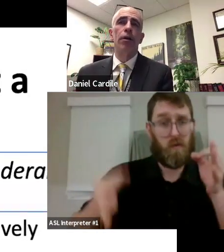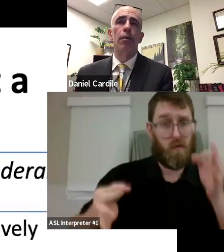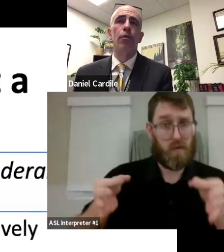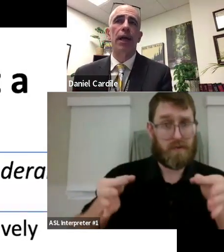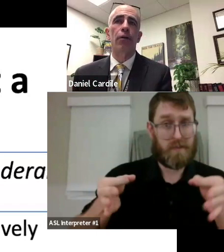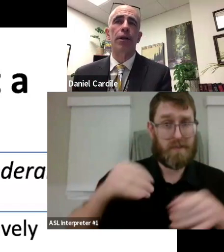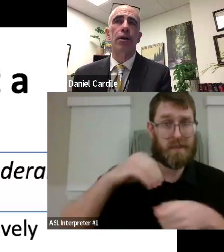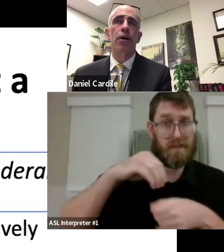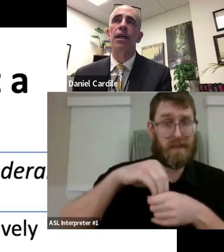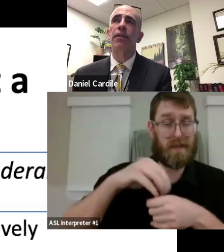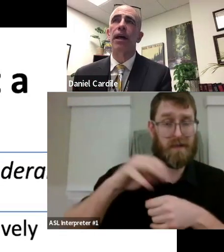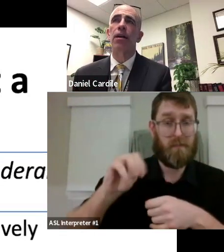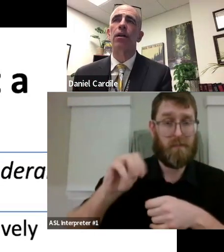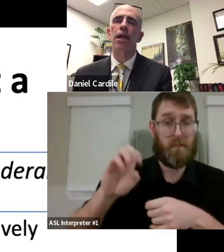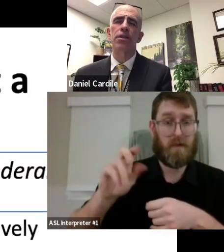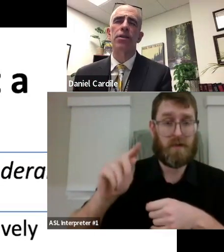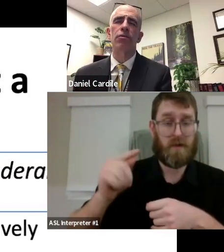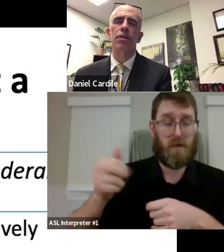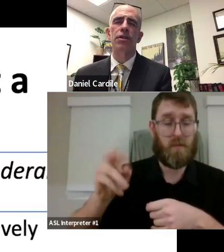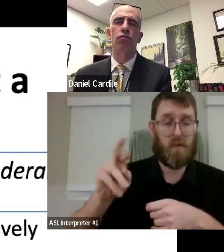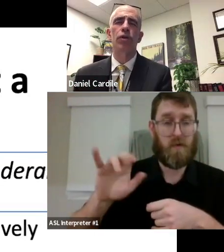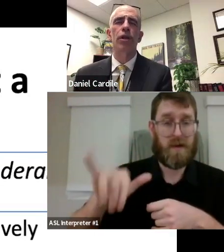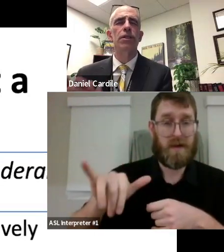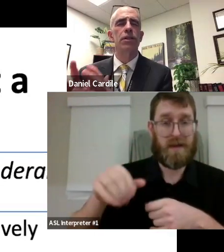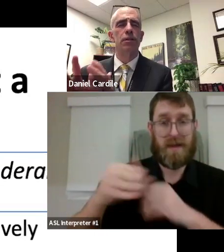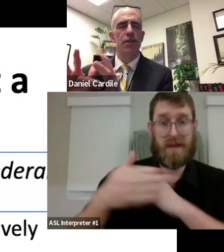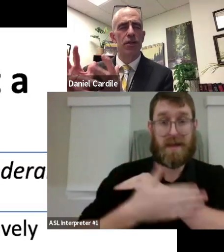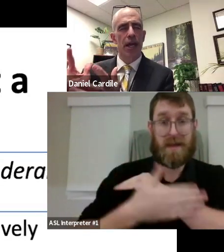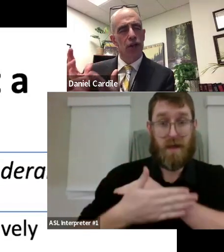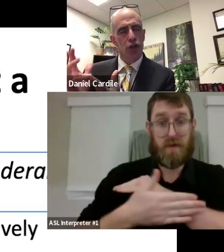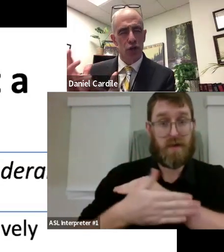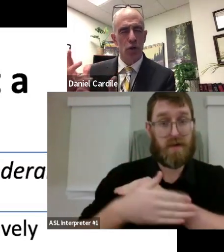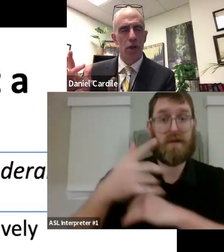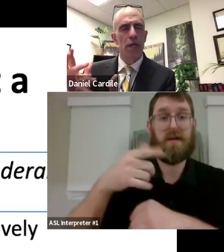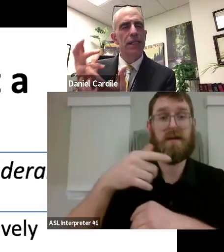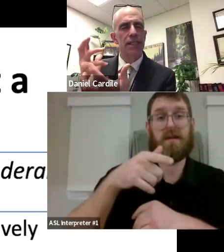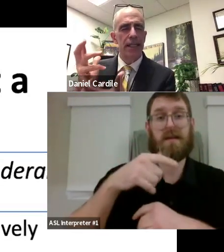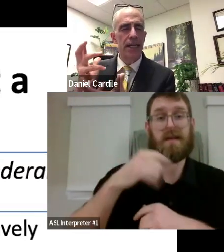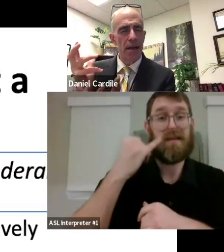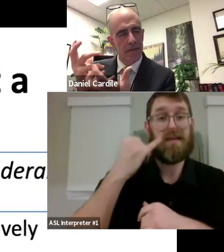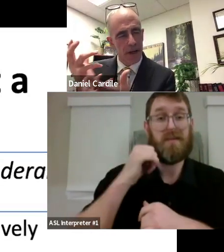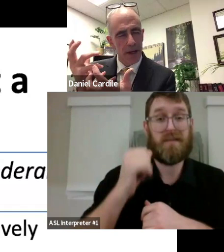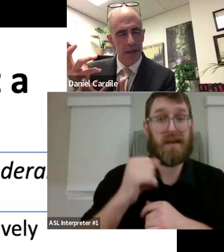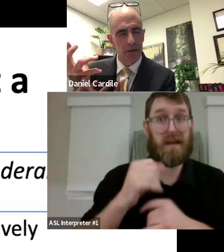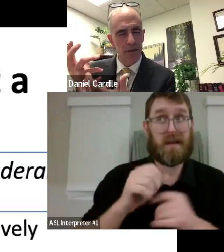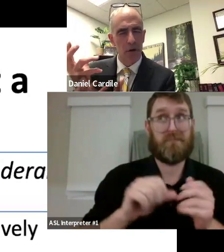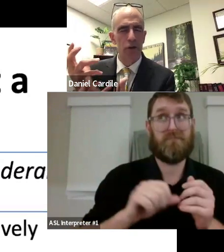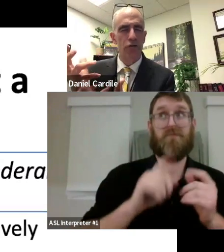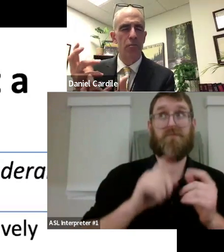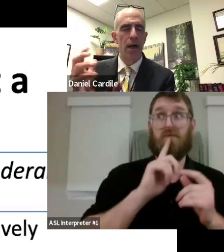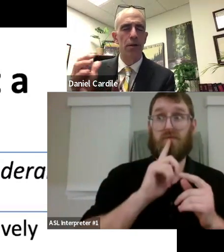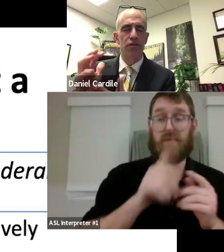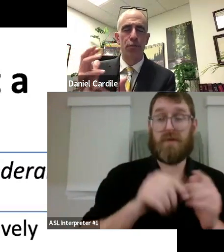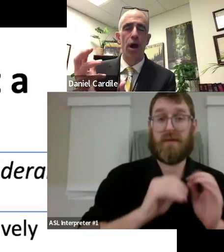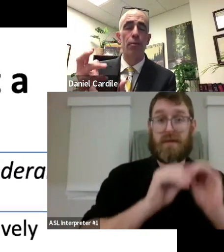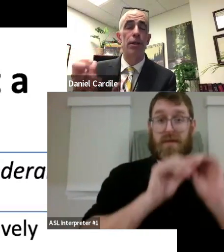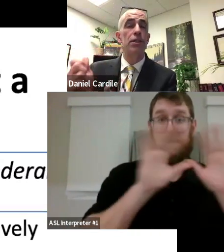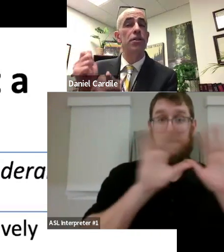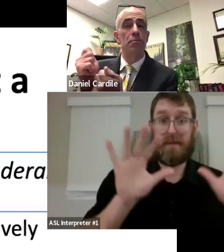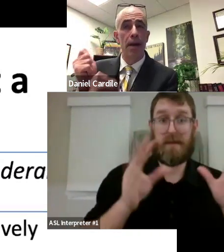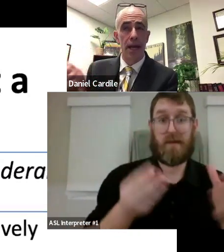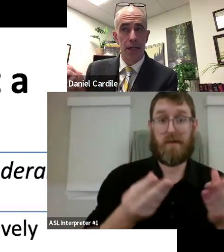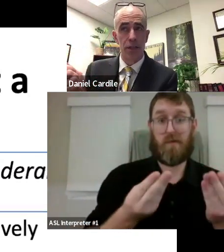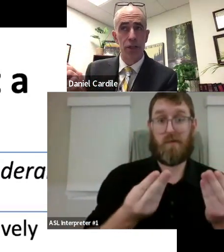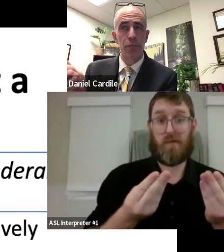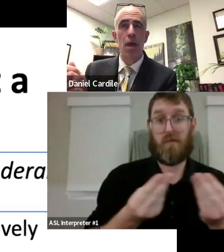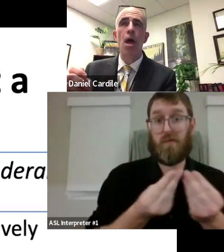here in Montgomery County, are saying that unless there is really substantial, significant, larger amounts of property